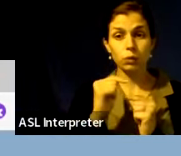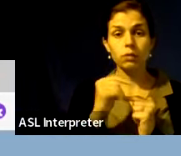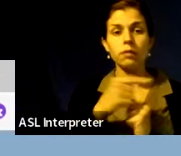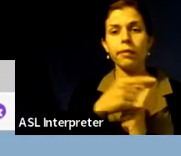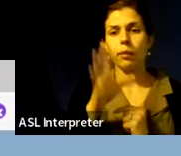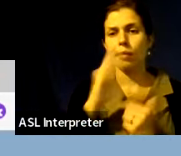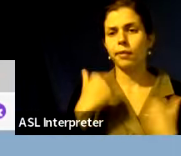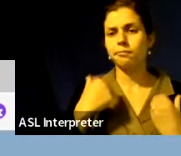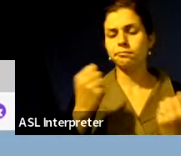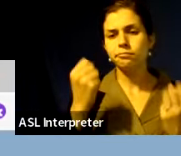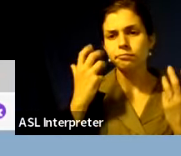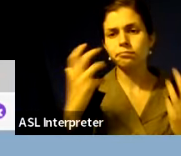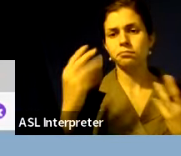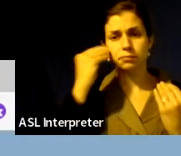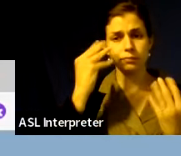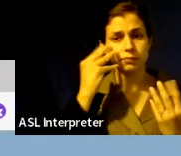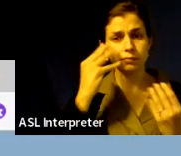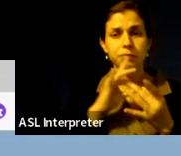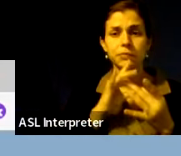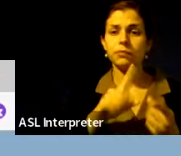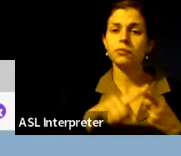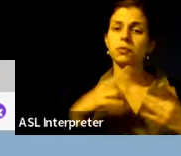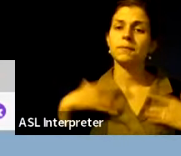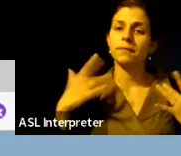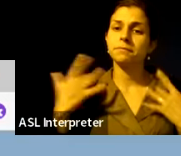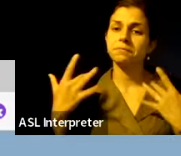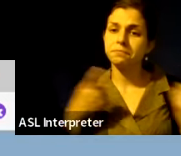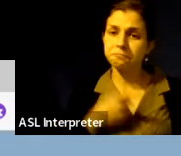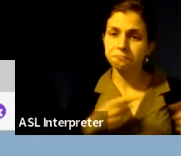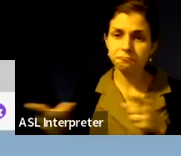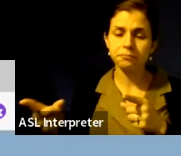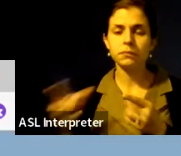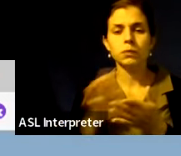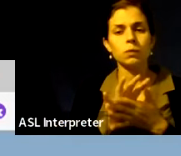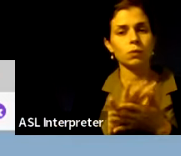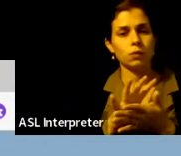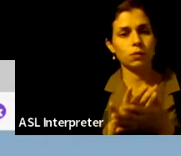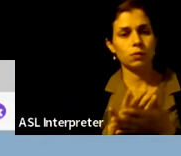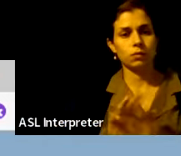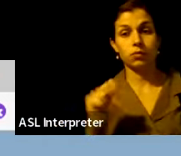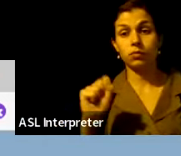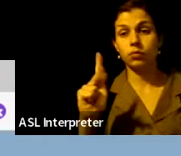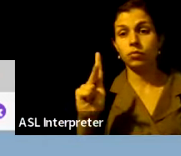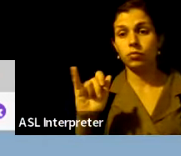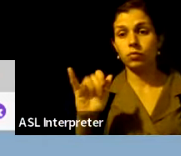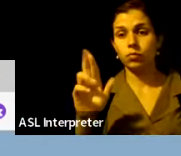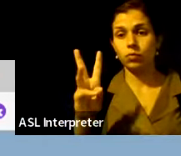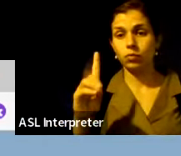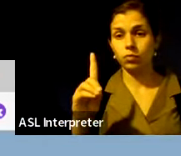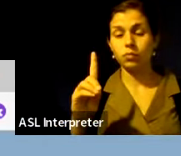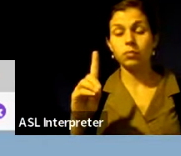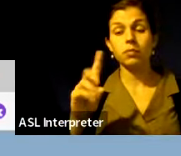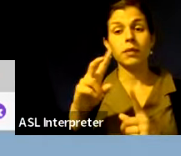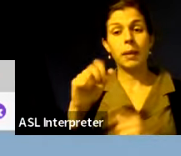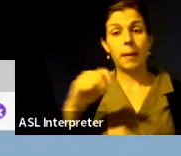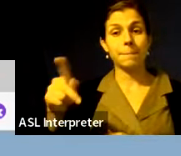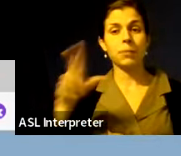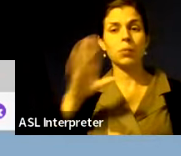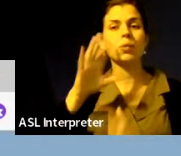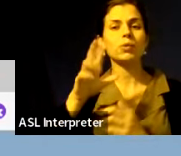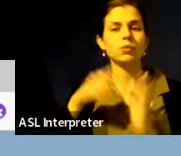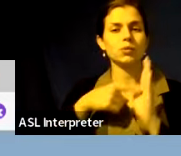our school. In addition, it will also, the Skyward app in addition will show you the assignments from a calendar